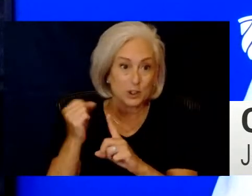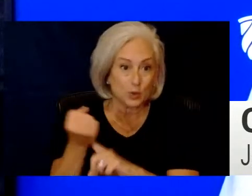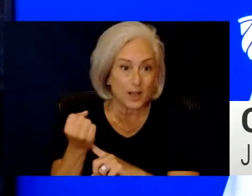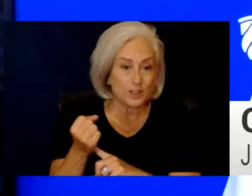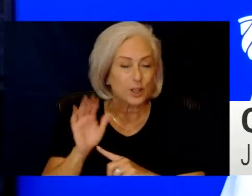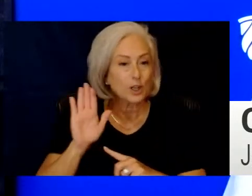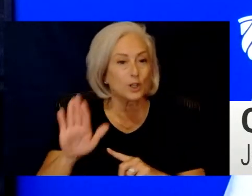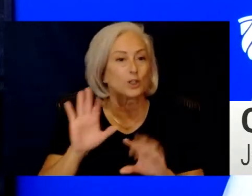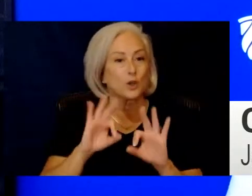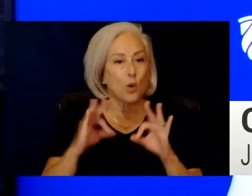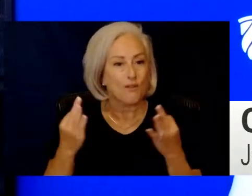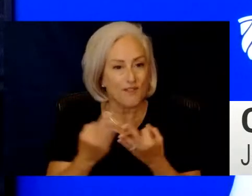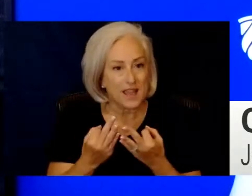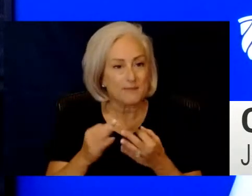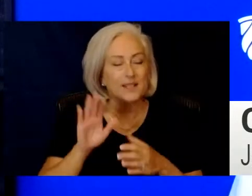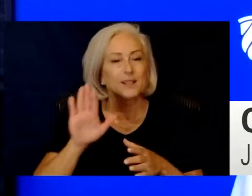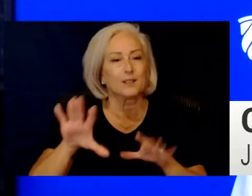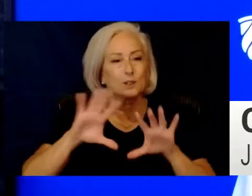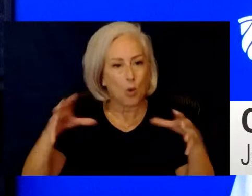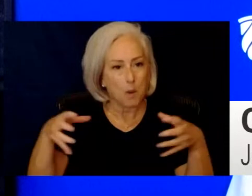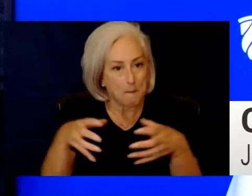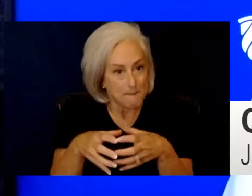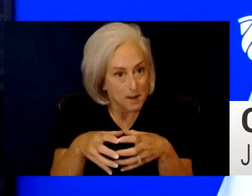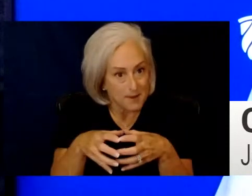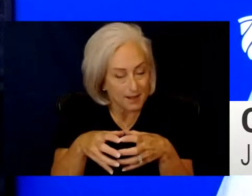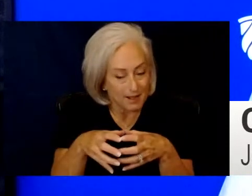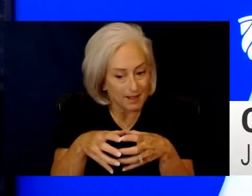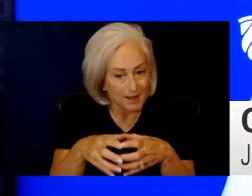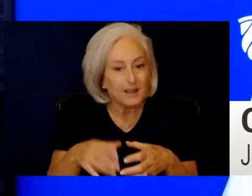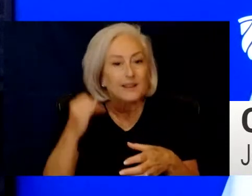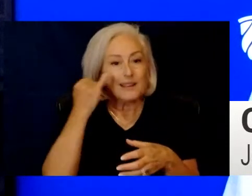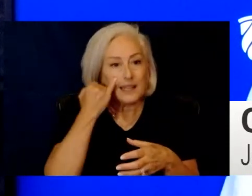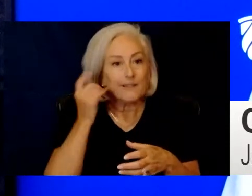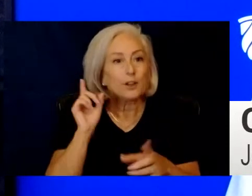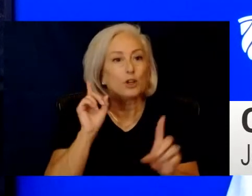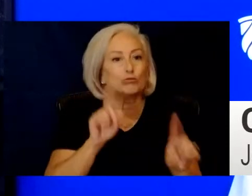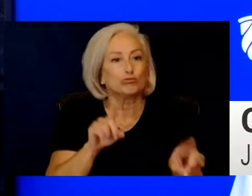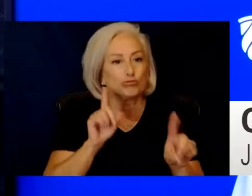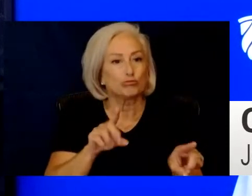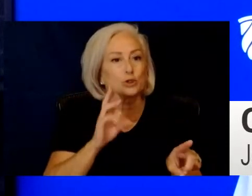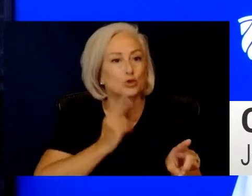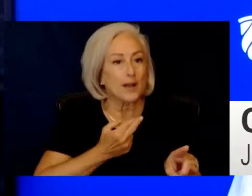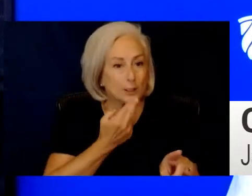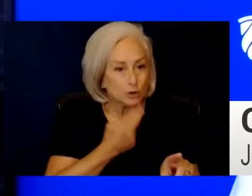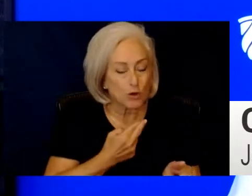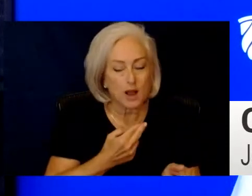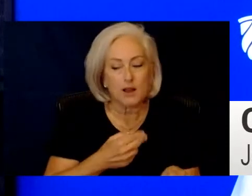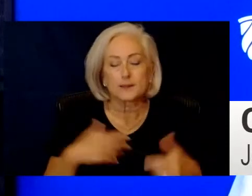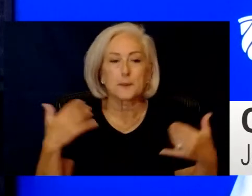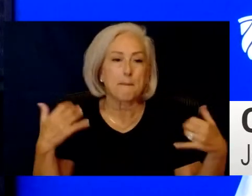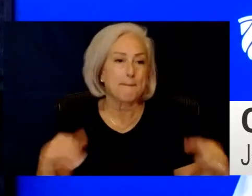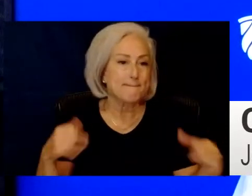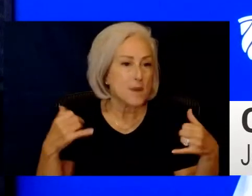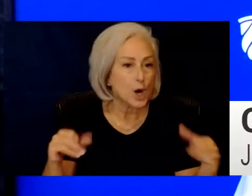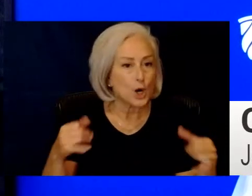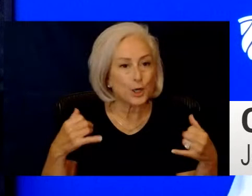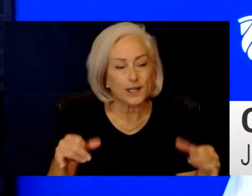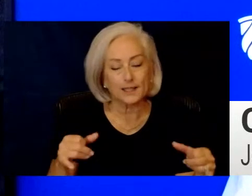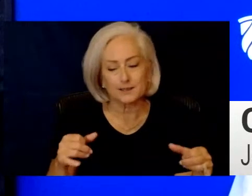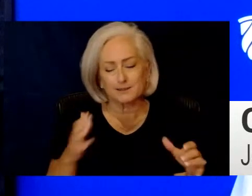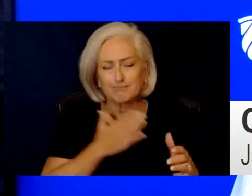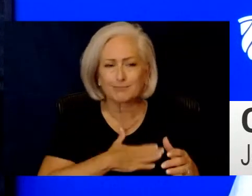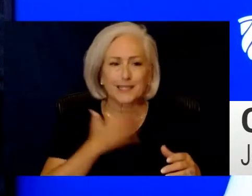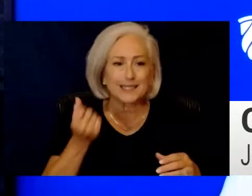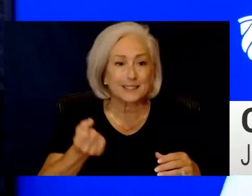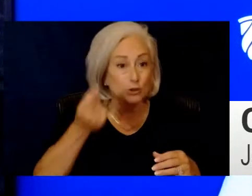bubble, and understand if you are going to be doing those situations, going into restaurants, going to parties, understand that there is probably going